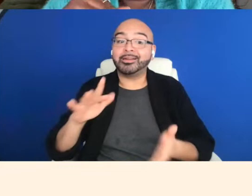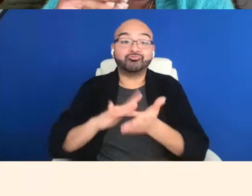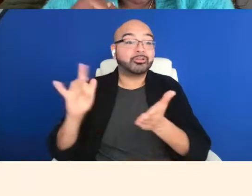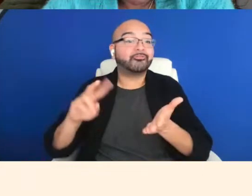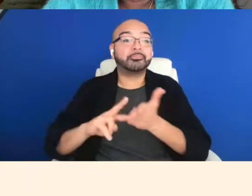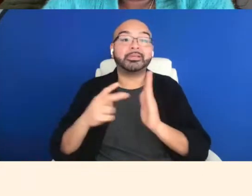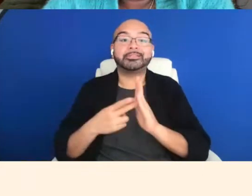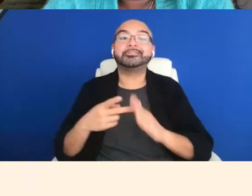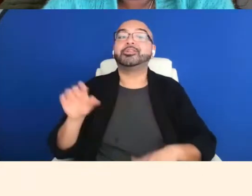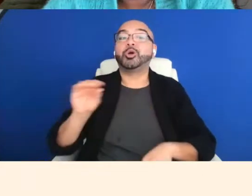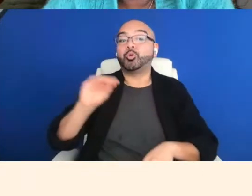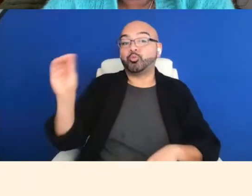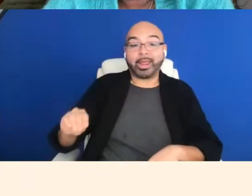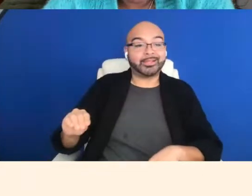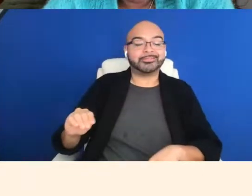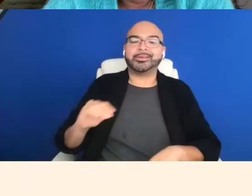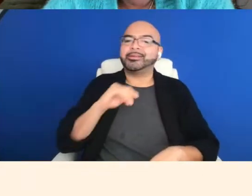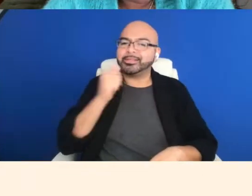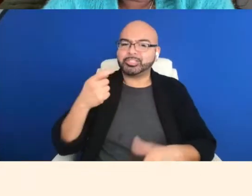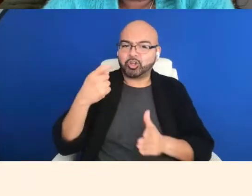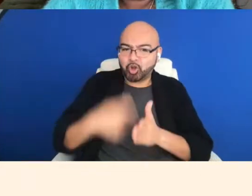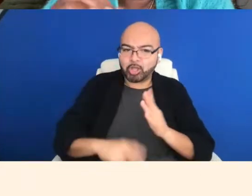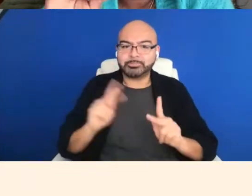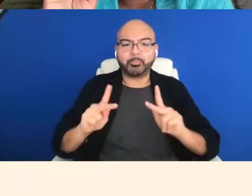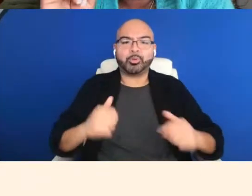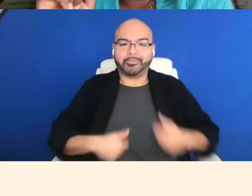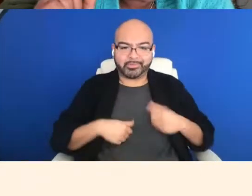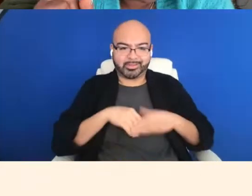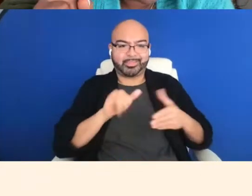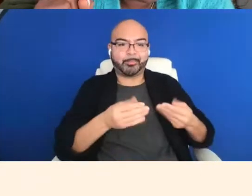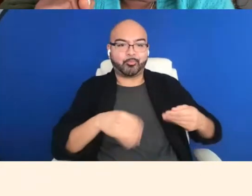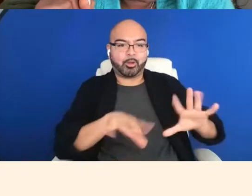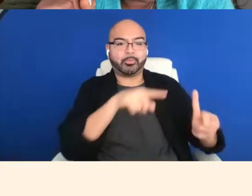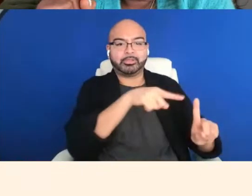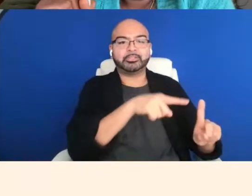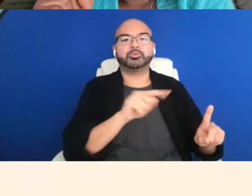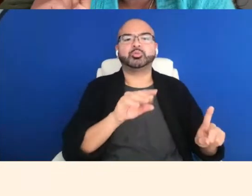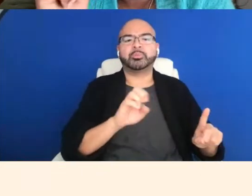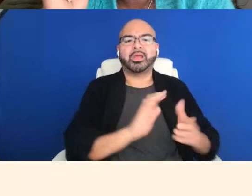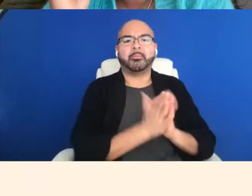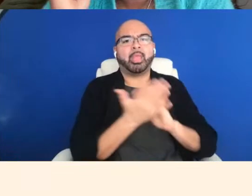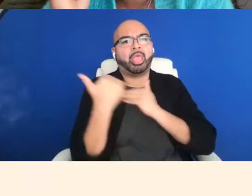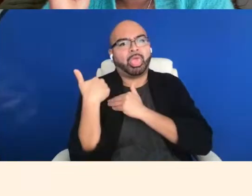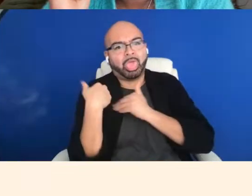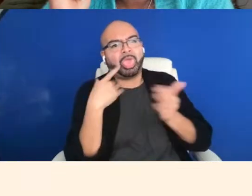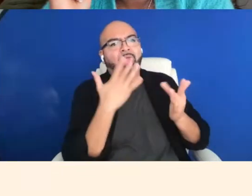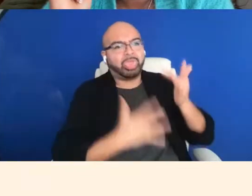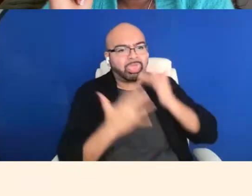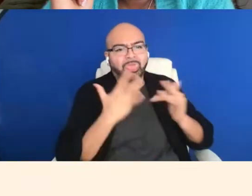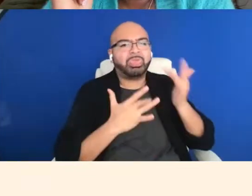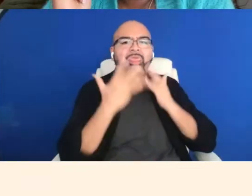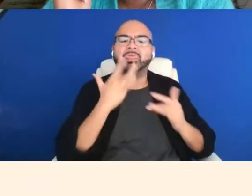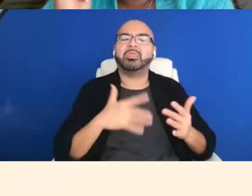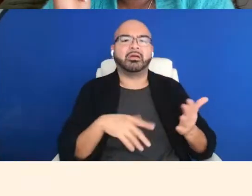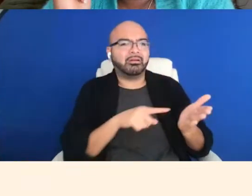it doesn't cause the people living in the property to be rent burdened, to have to live